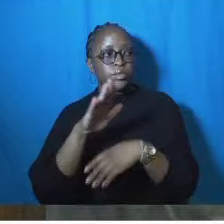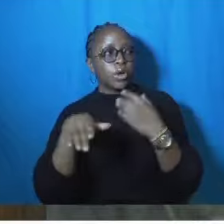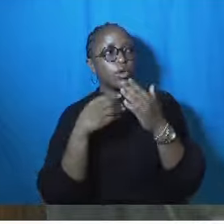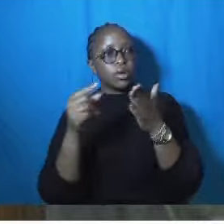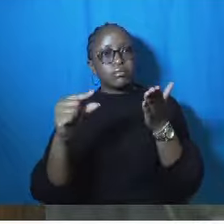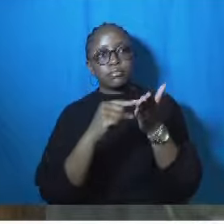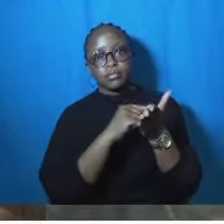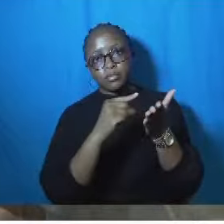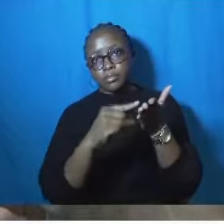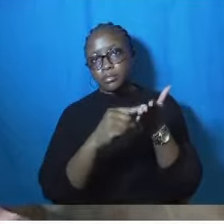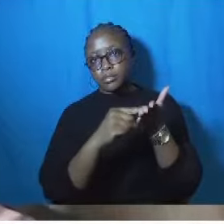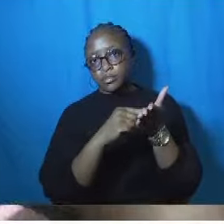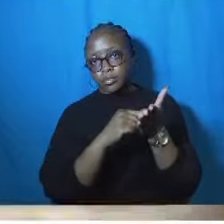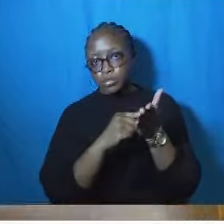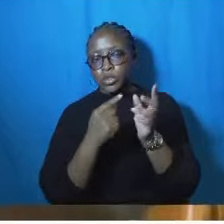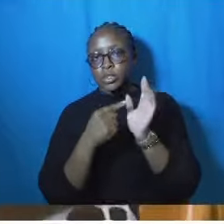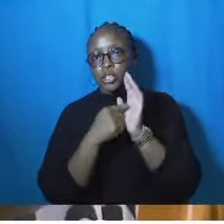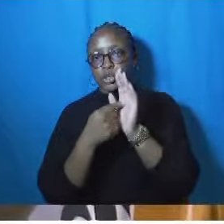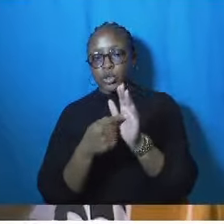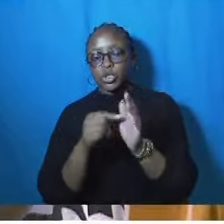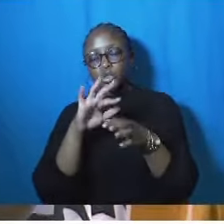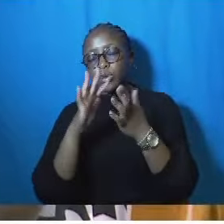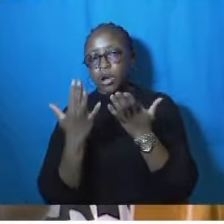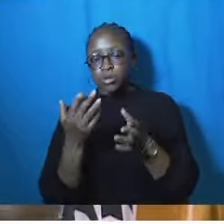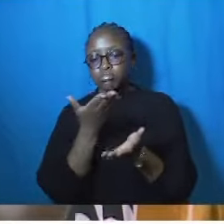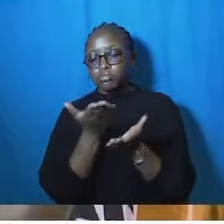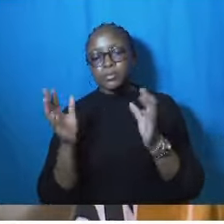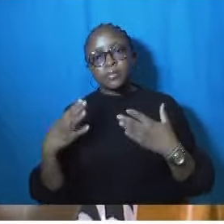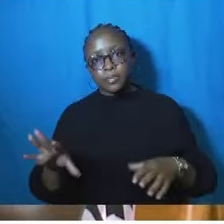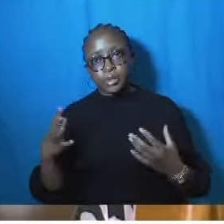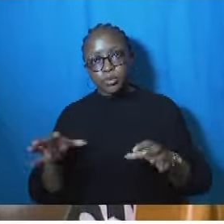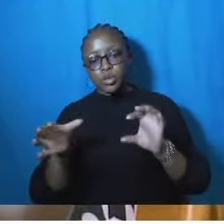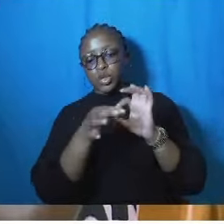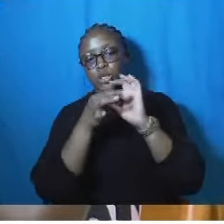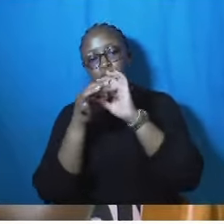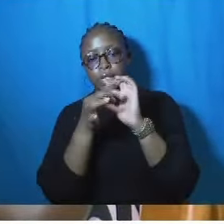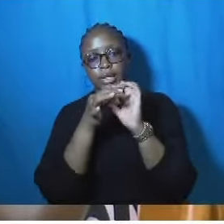how these people were united in those scriptures.